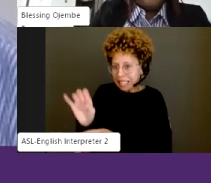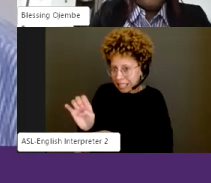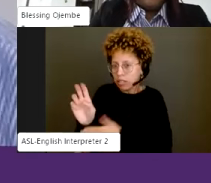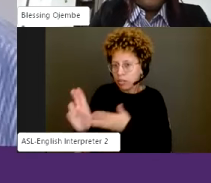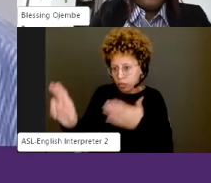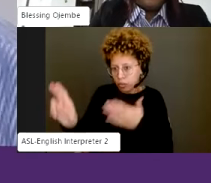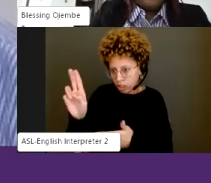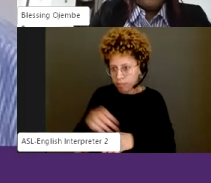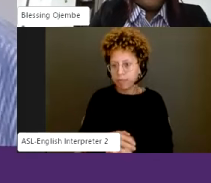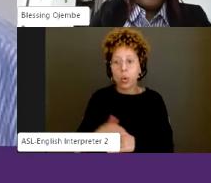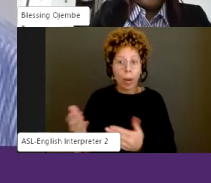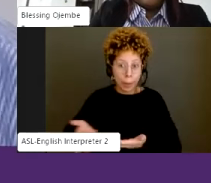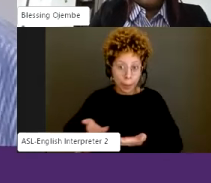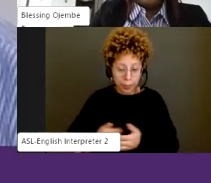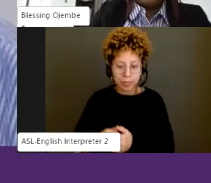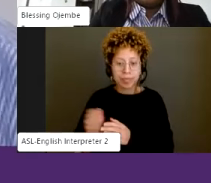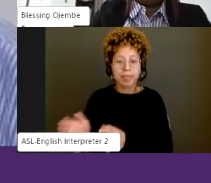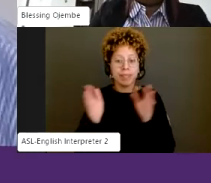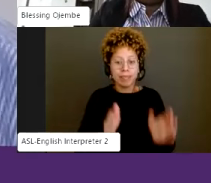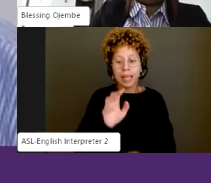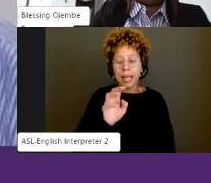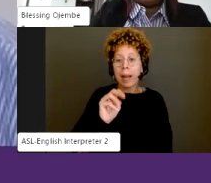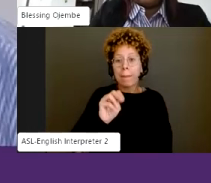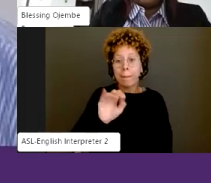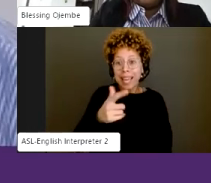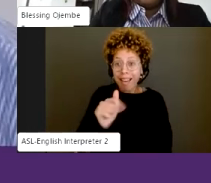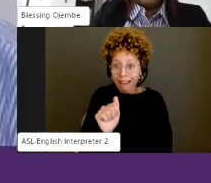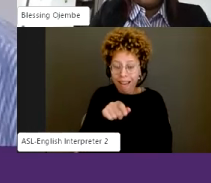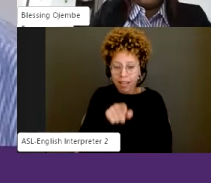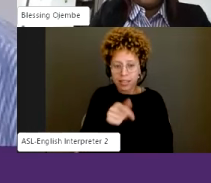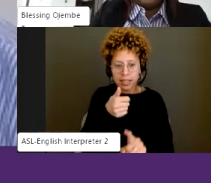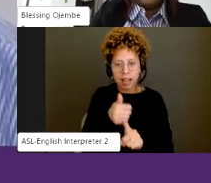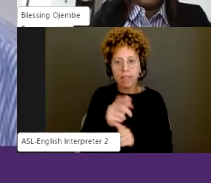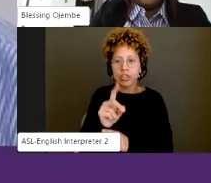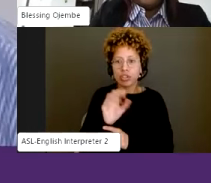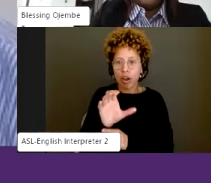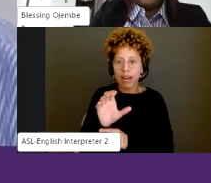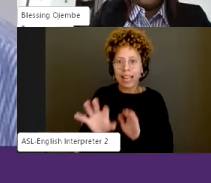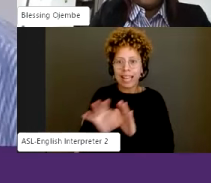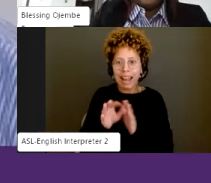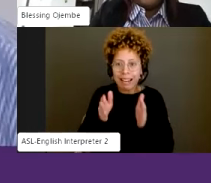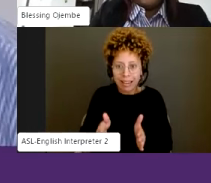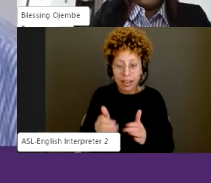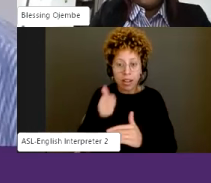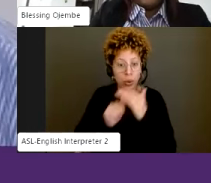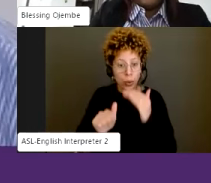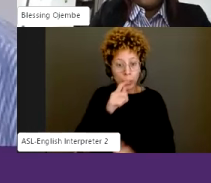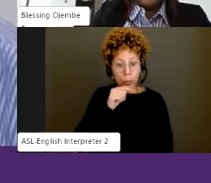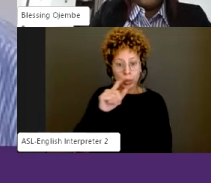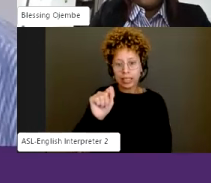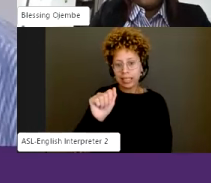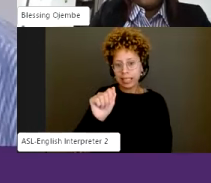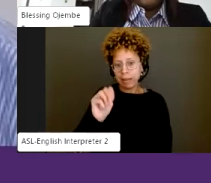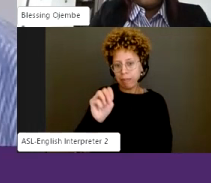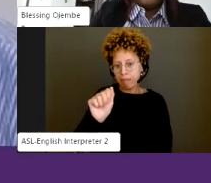lastly, Emiga. He is a doctoral candidate under Dr. Tamara